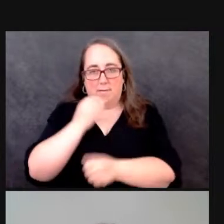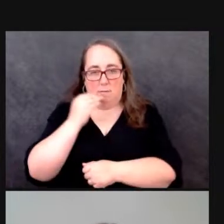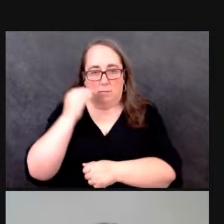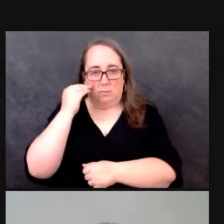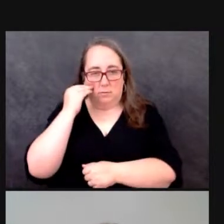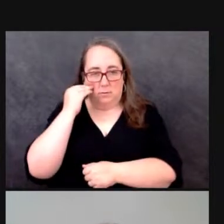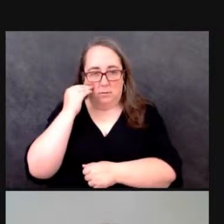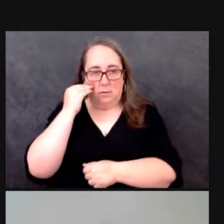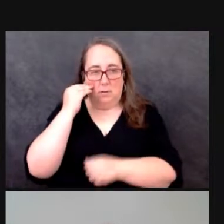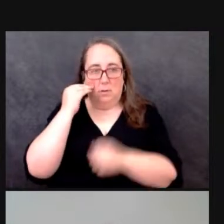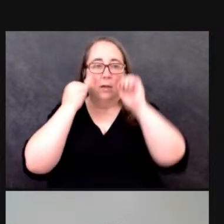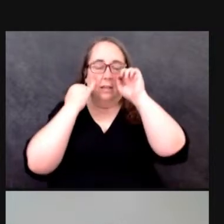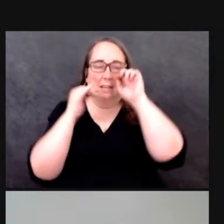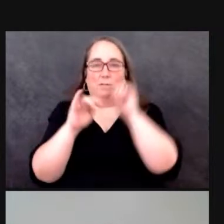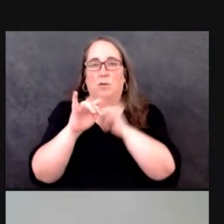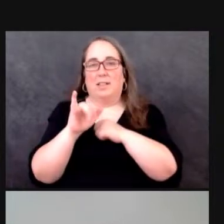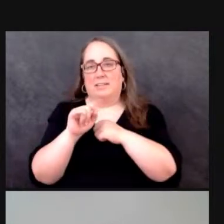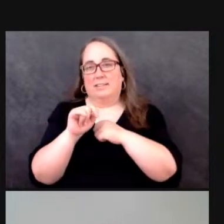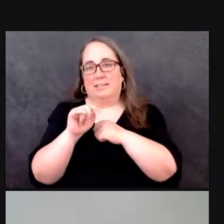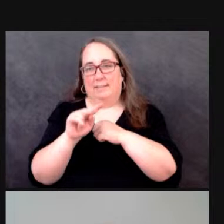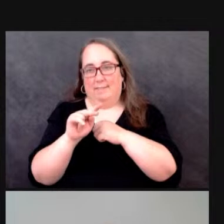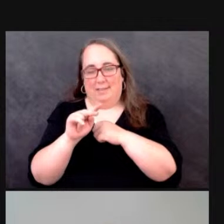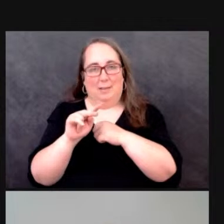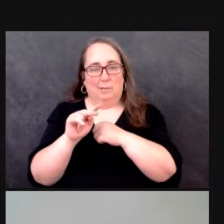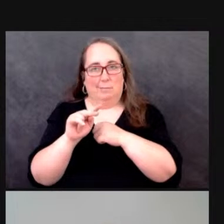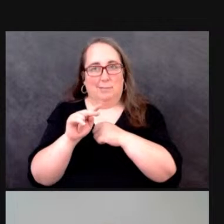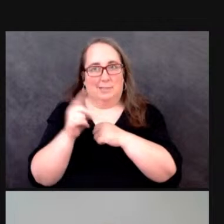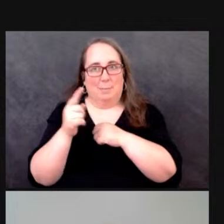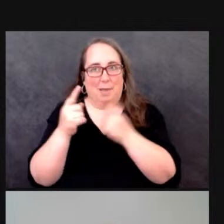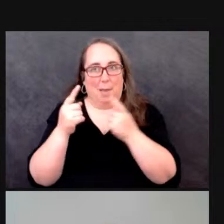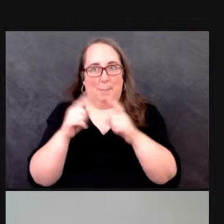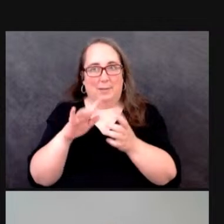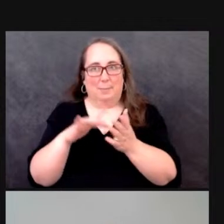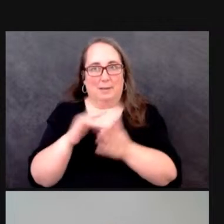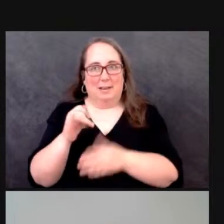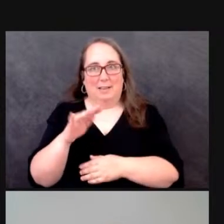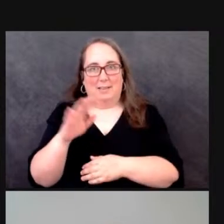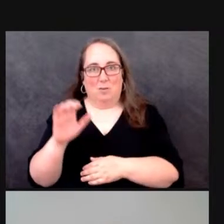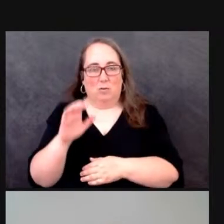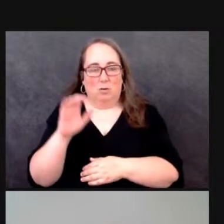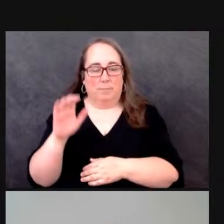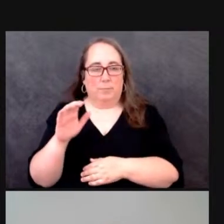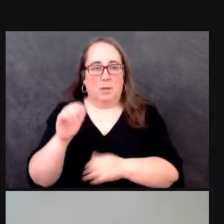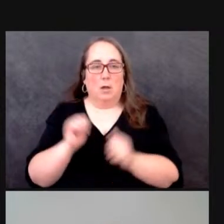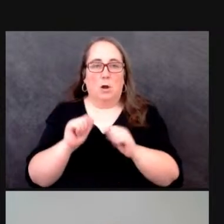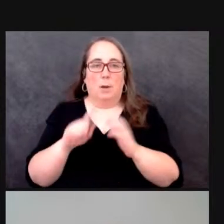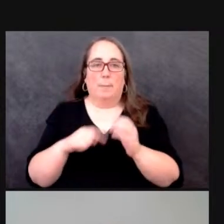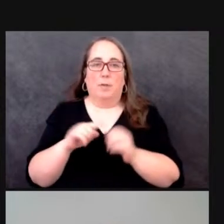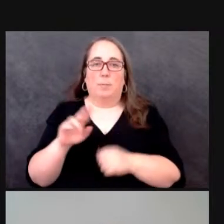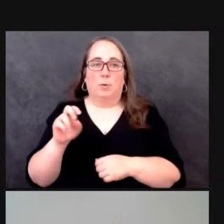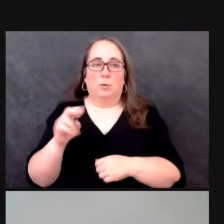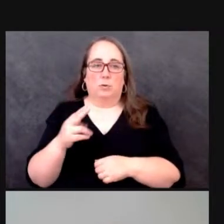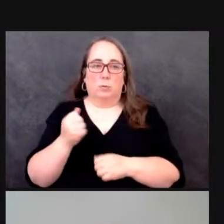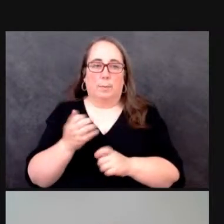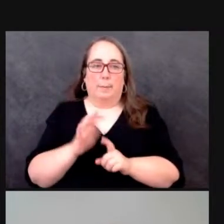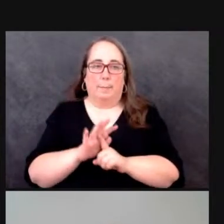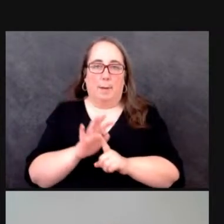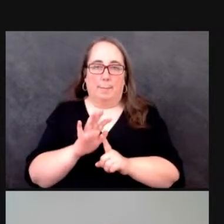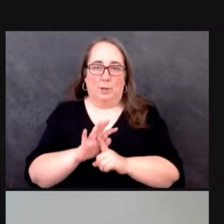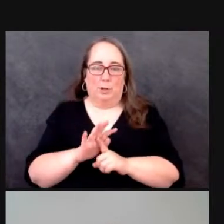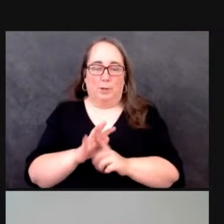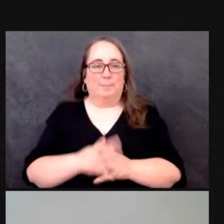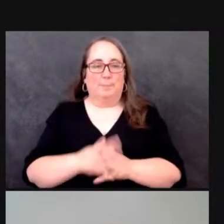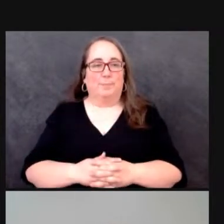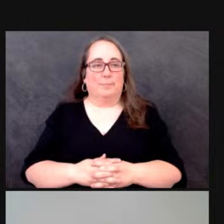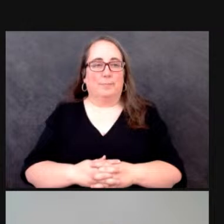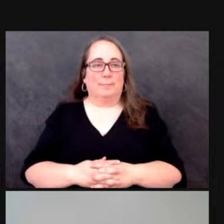reality TV was a thing in the mid-19th century, I can imagine that a show about the Booths would be a popular hit.